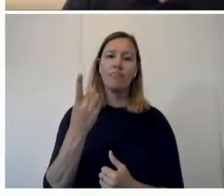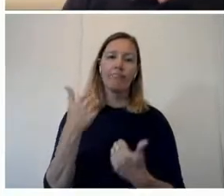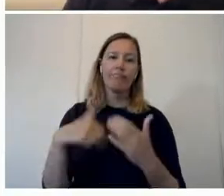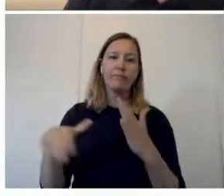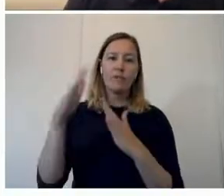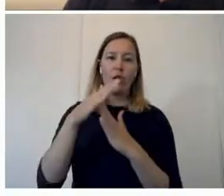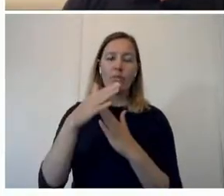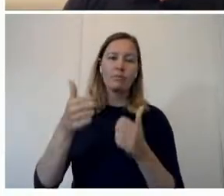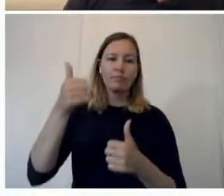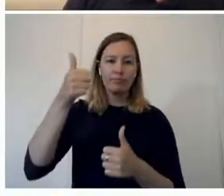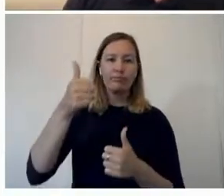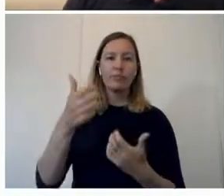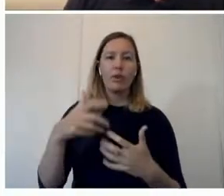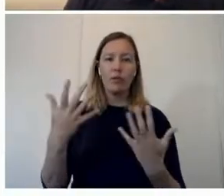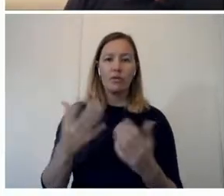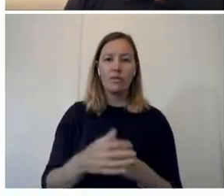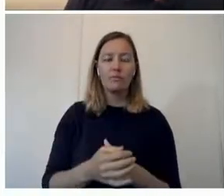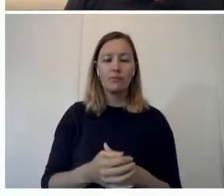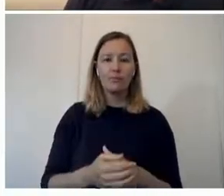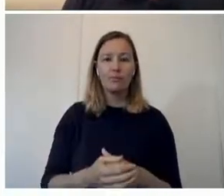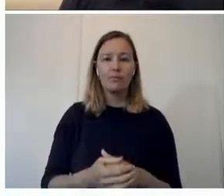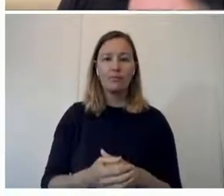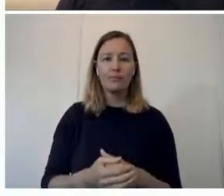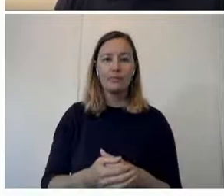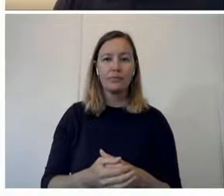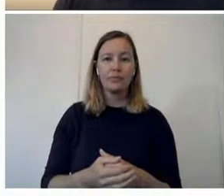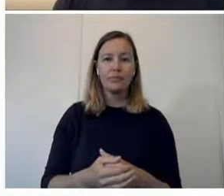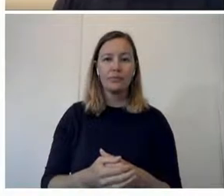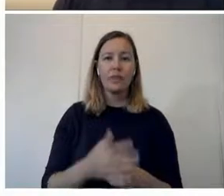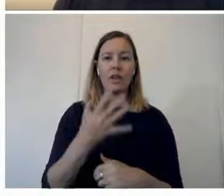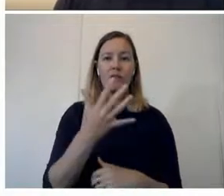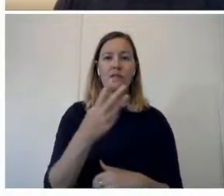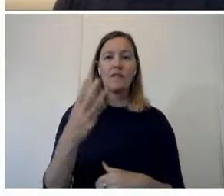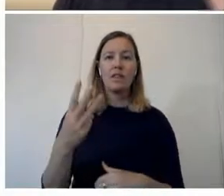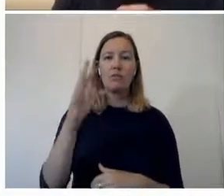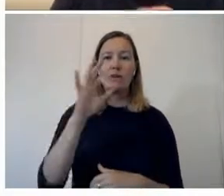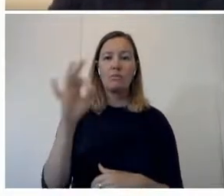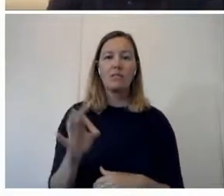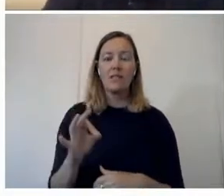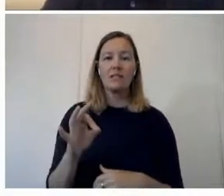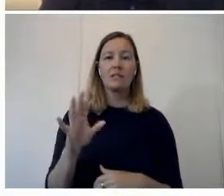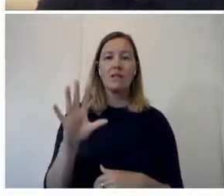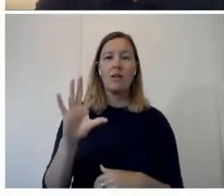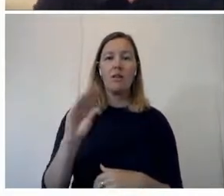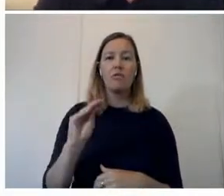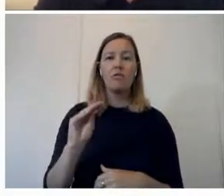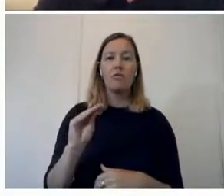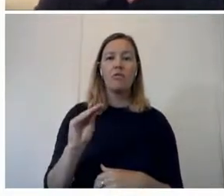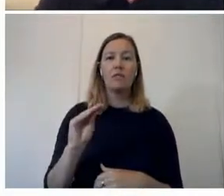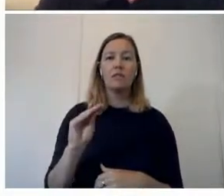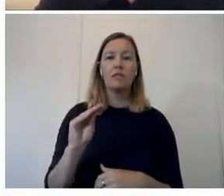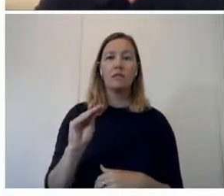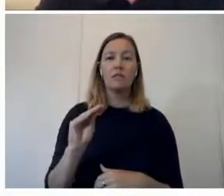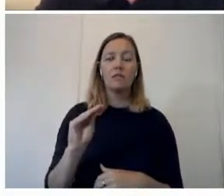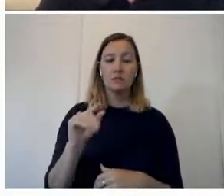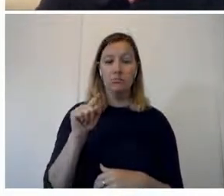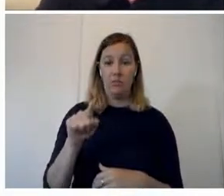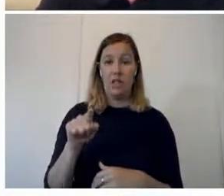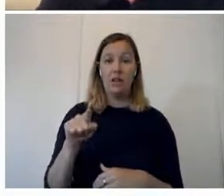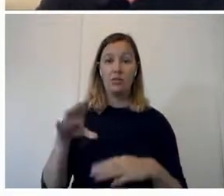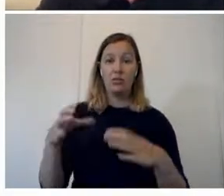not surprise you, but 53% of the market there has engaged,